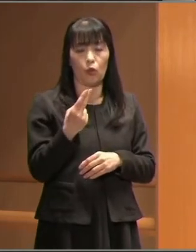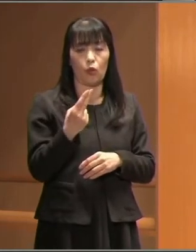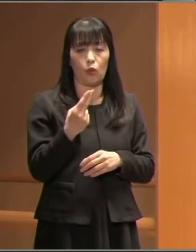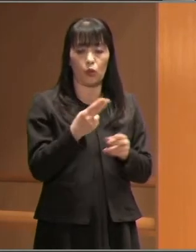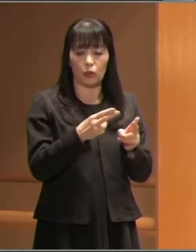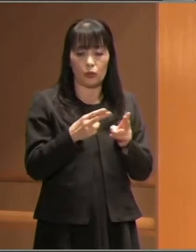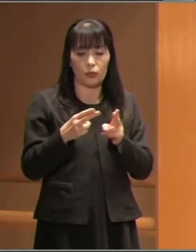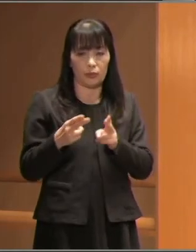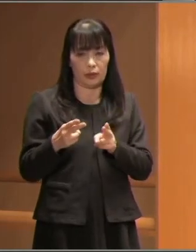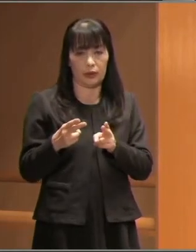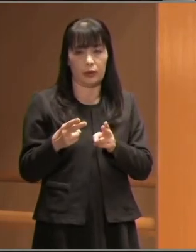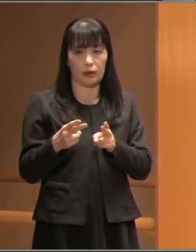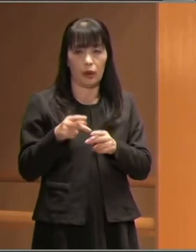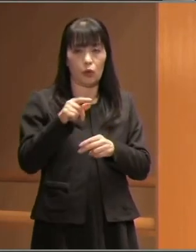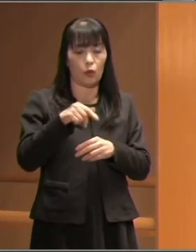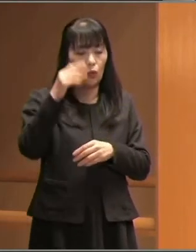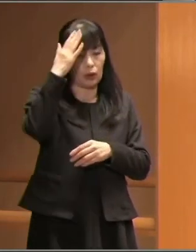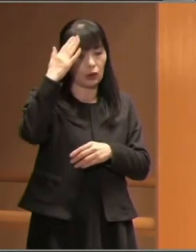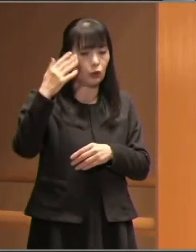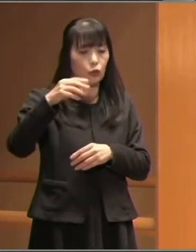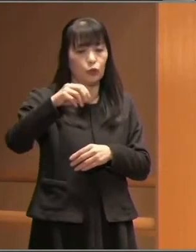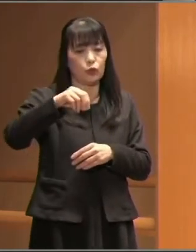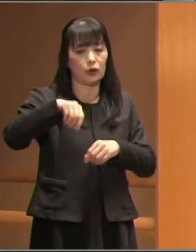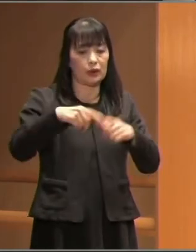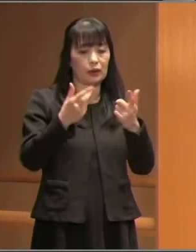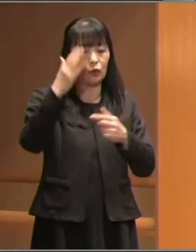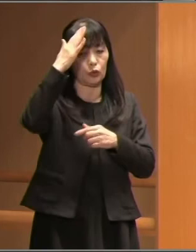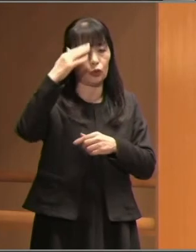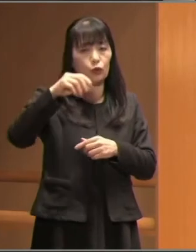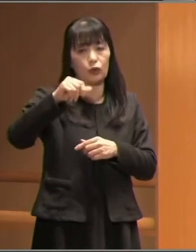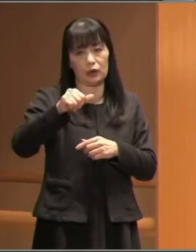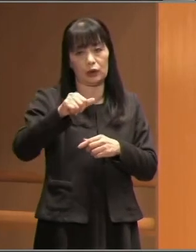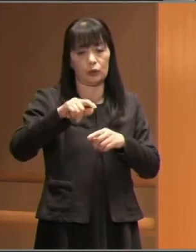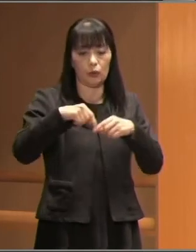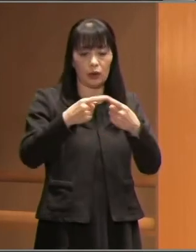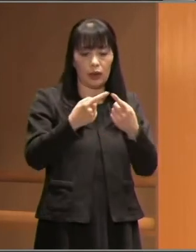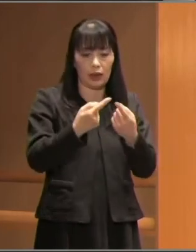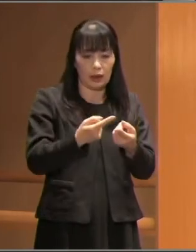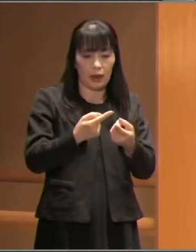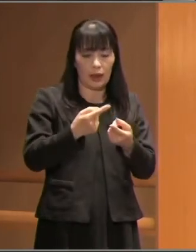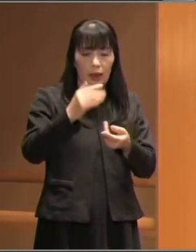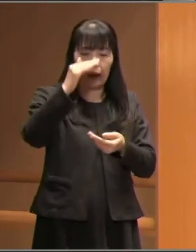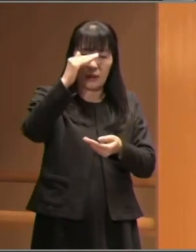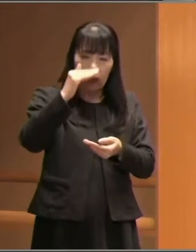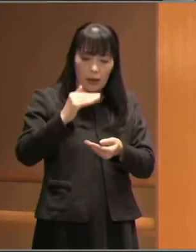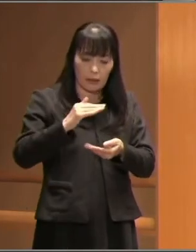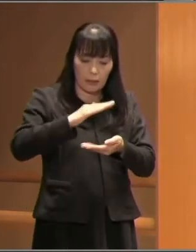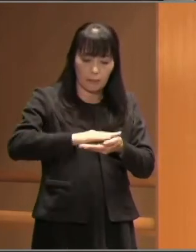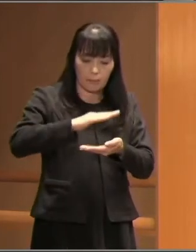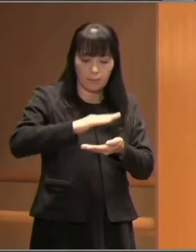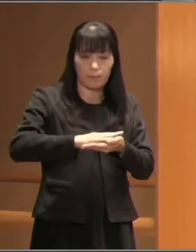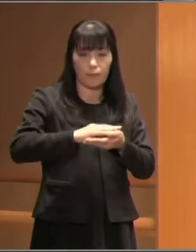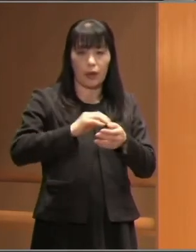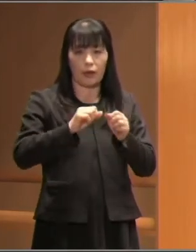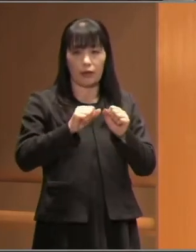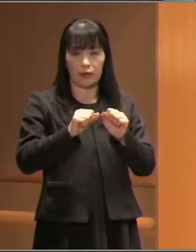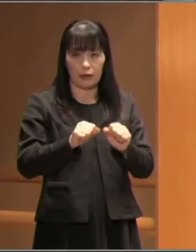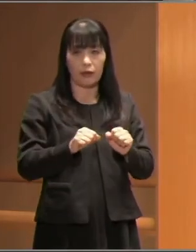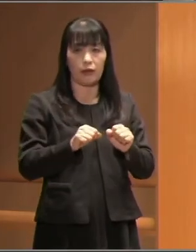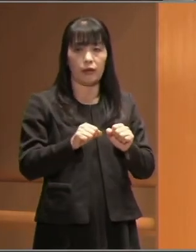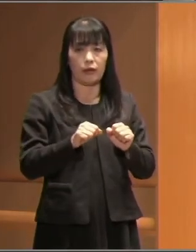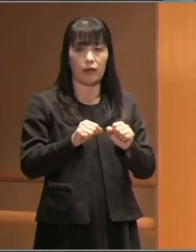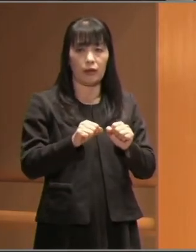CNF sheets. The CNF was impregnated with epoxy resin and low pressure